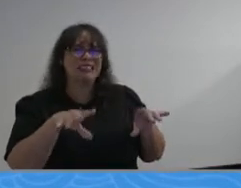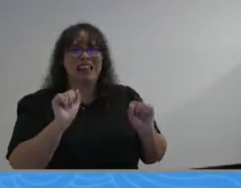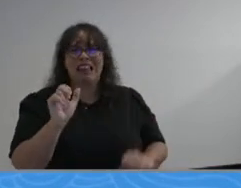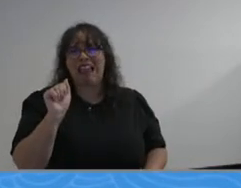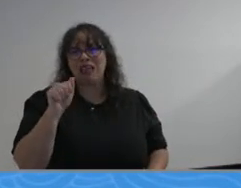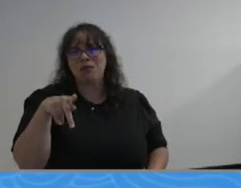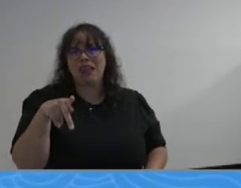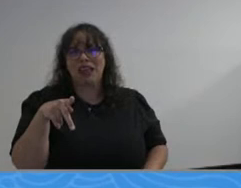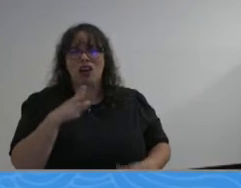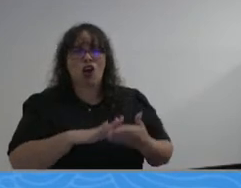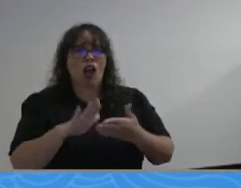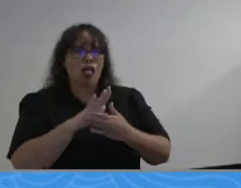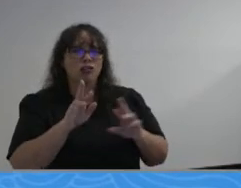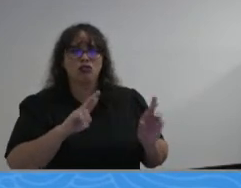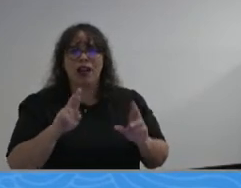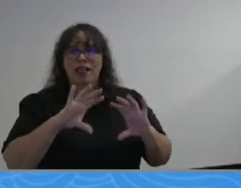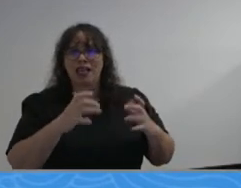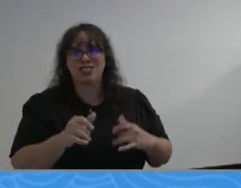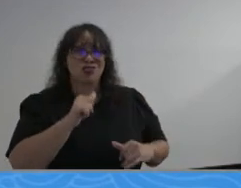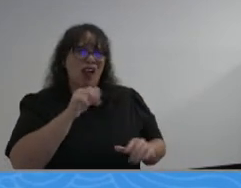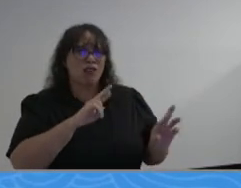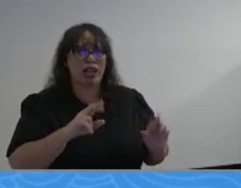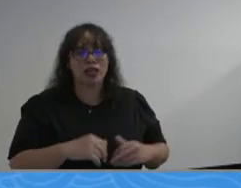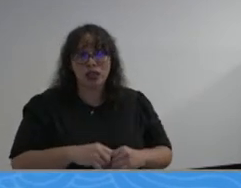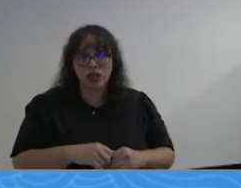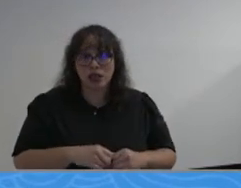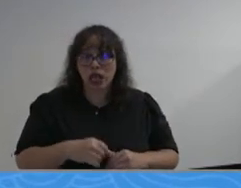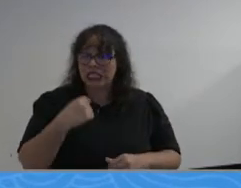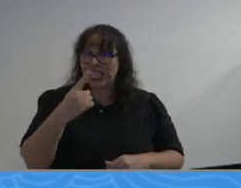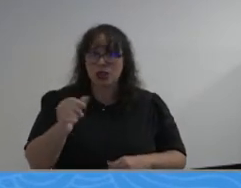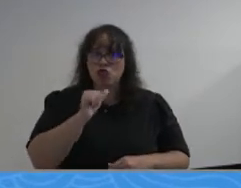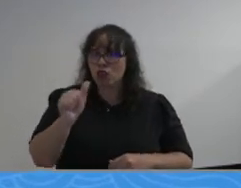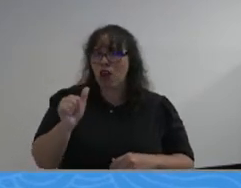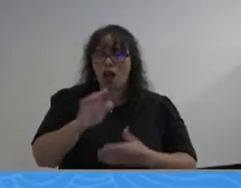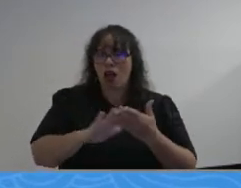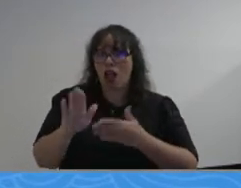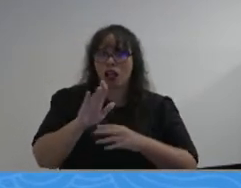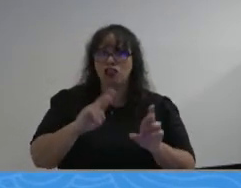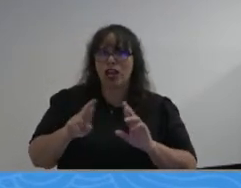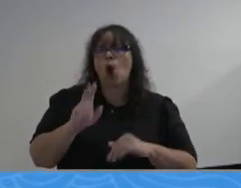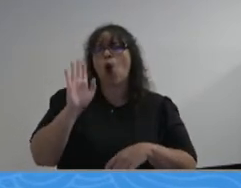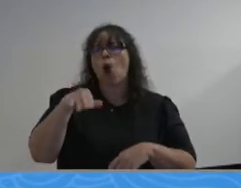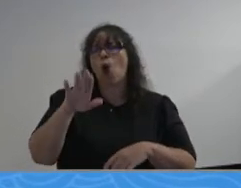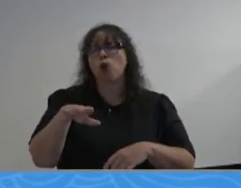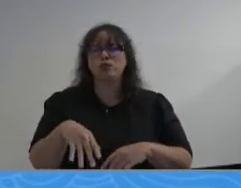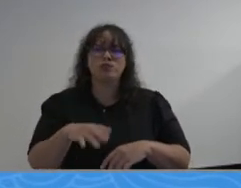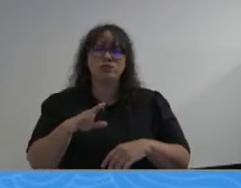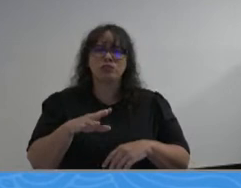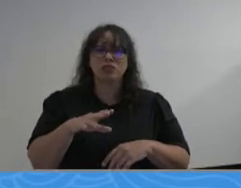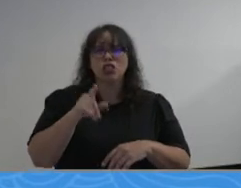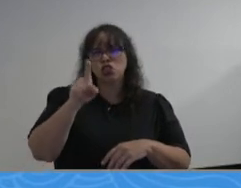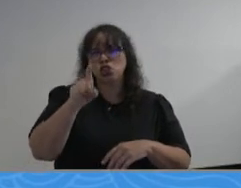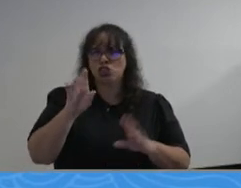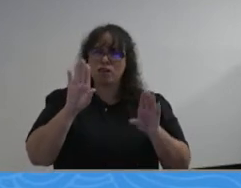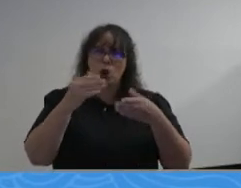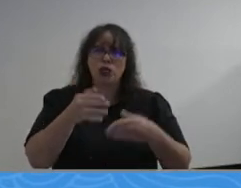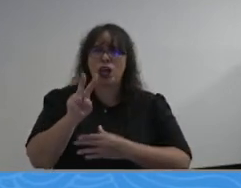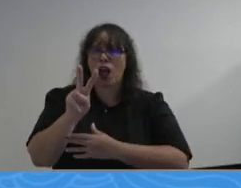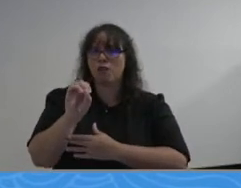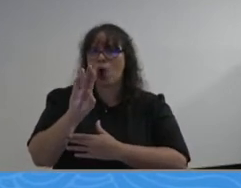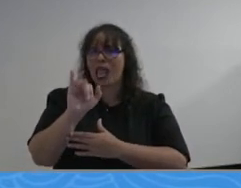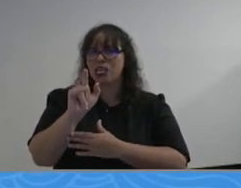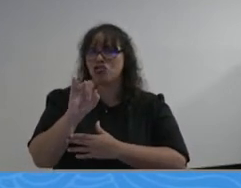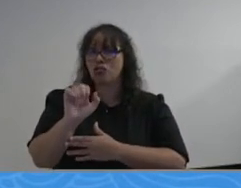them. Telling Black and PI students that we don't think that they're college ready, that they should think about something that's more vocational. All these comments that many of our Black and